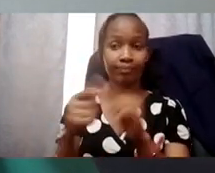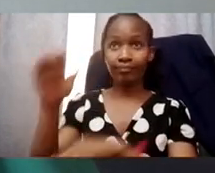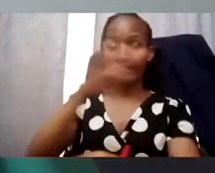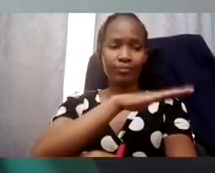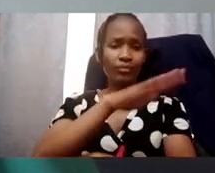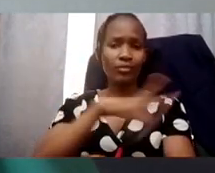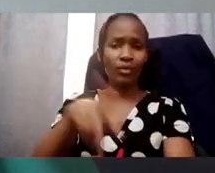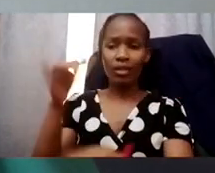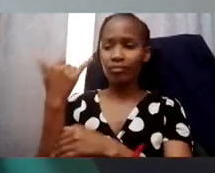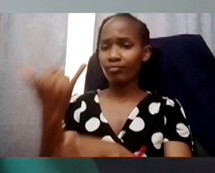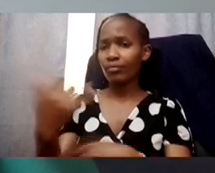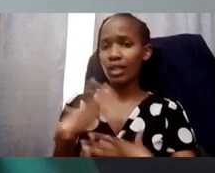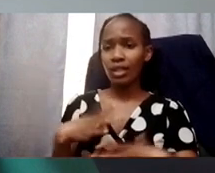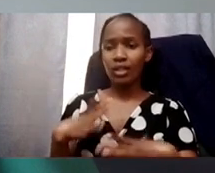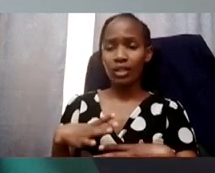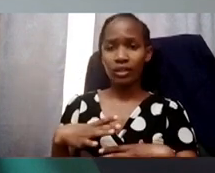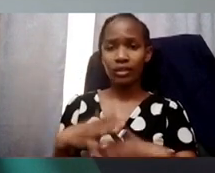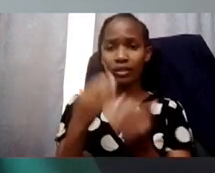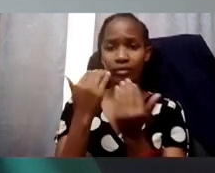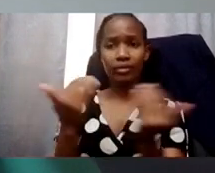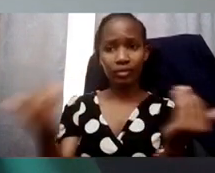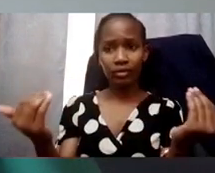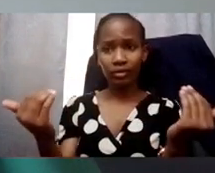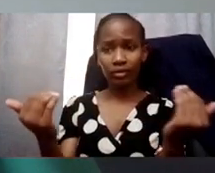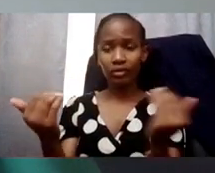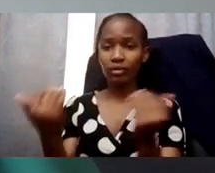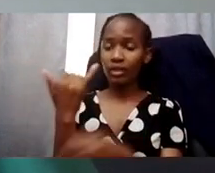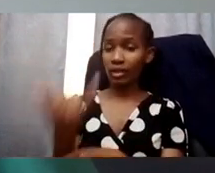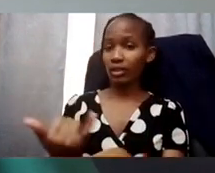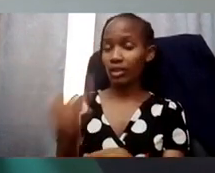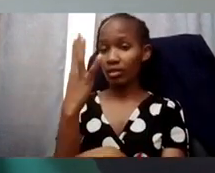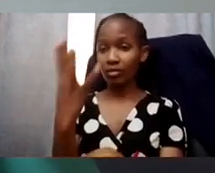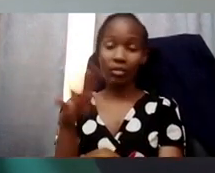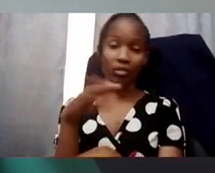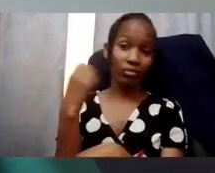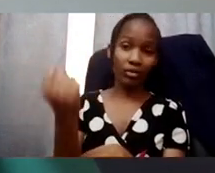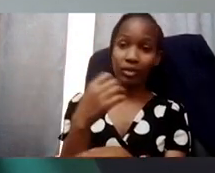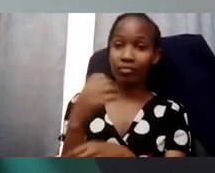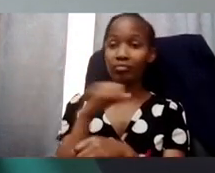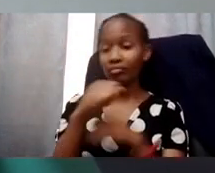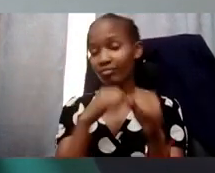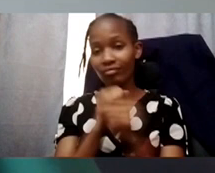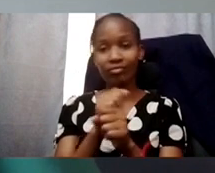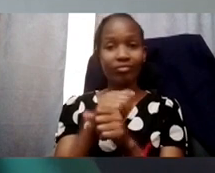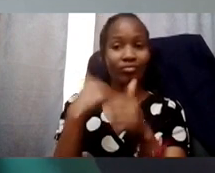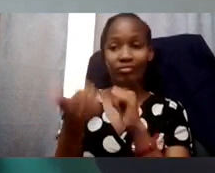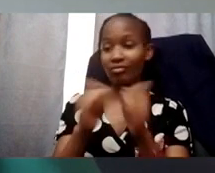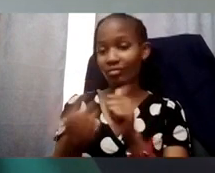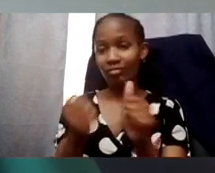people, children as young as 4 or 5 playing, a particular sport, all the way to,